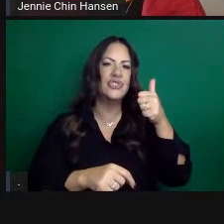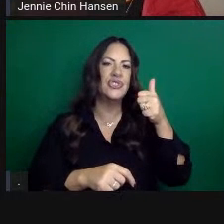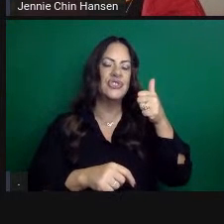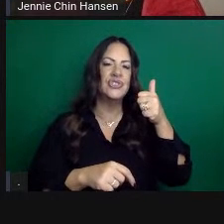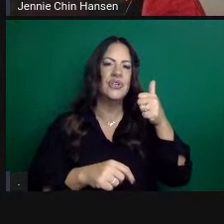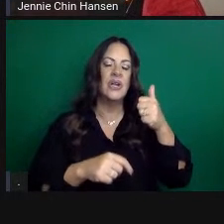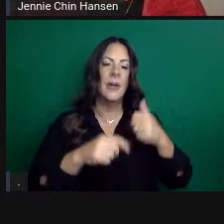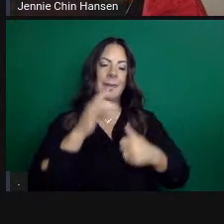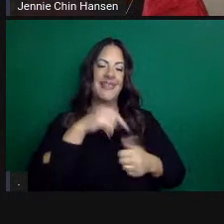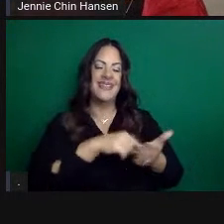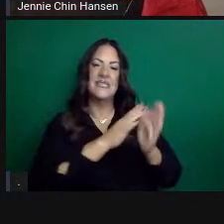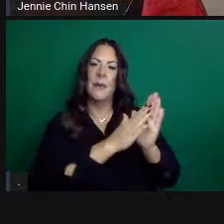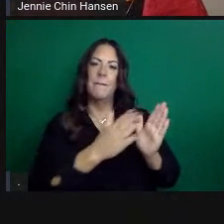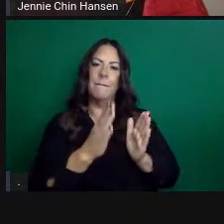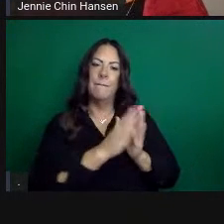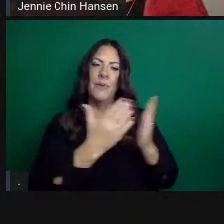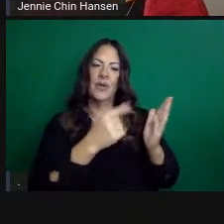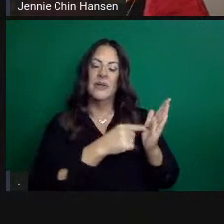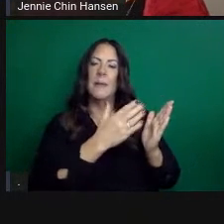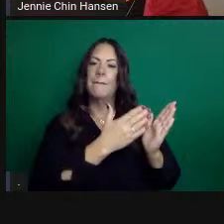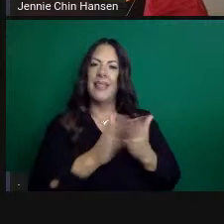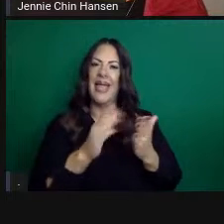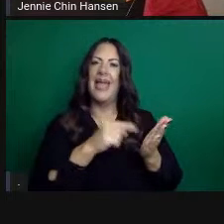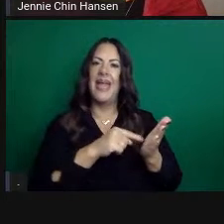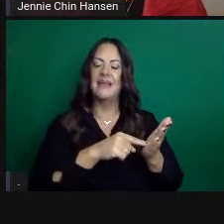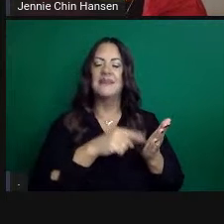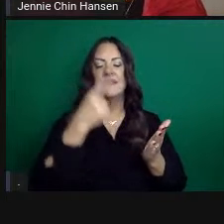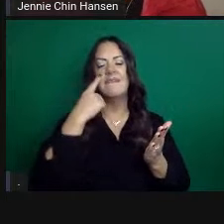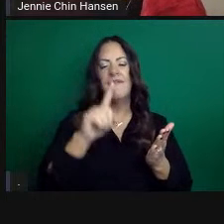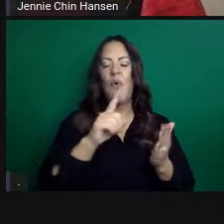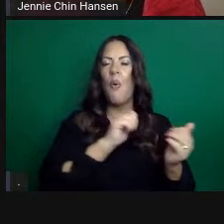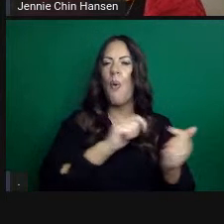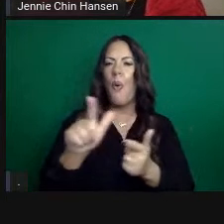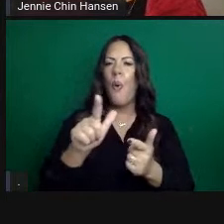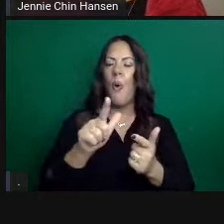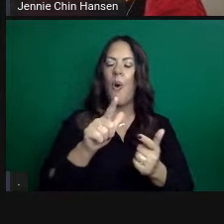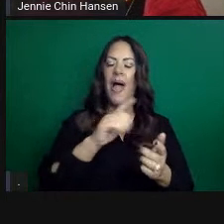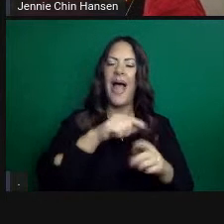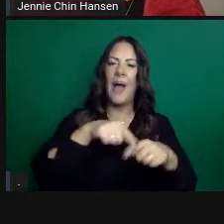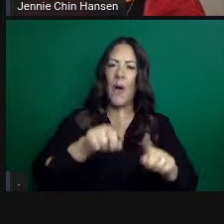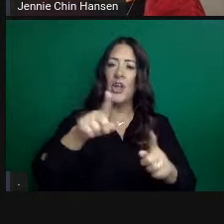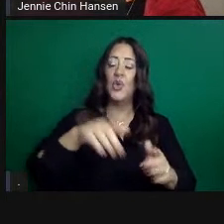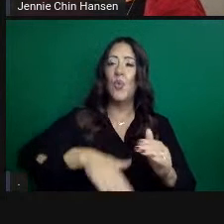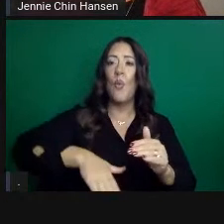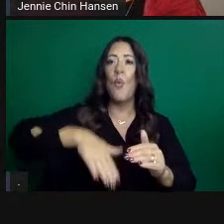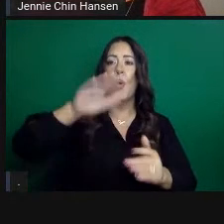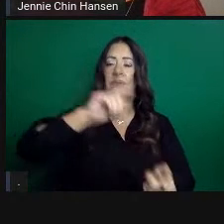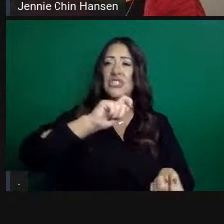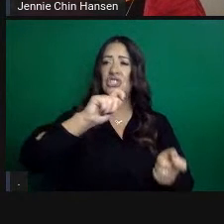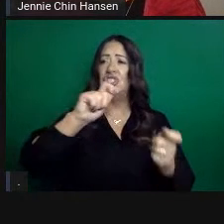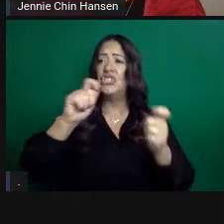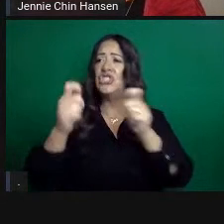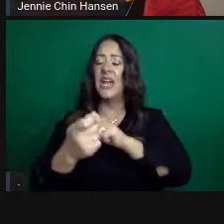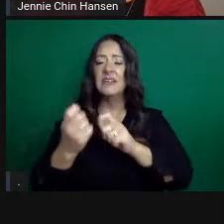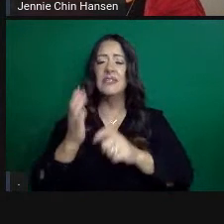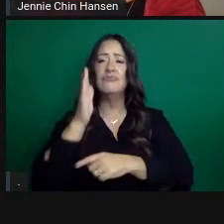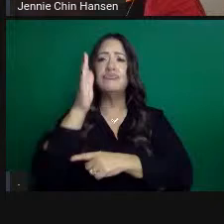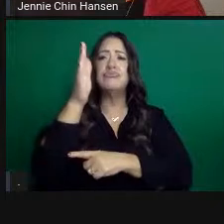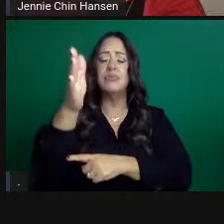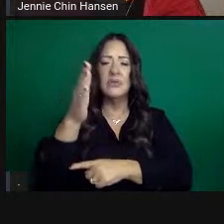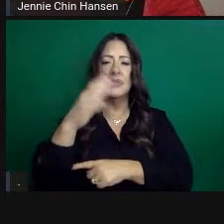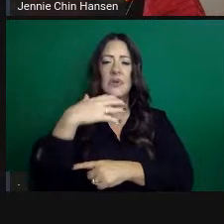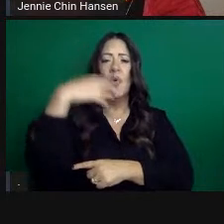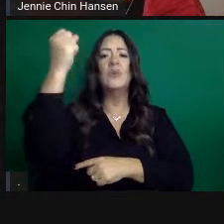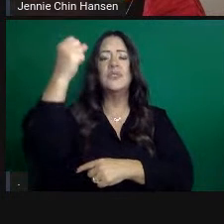intergenerational opportunity. So I have the privilege of saying, after all these 1,000 emails that